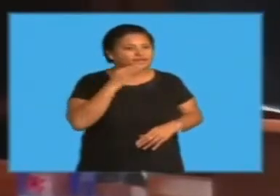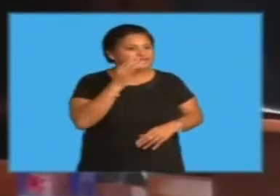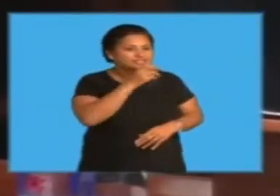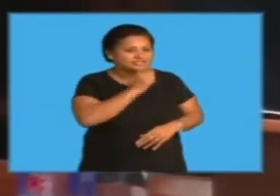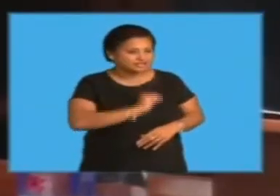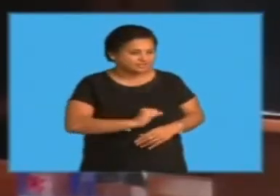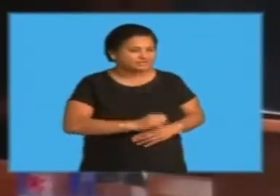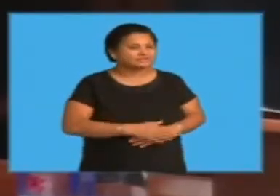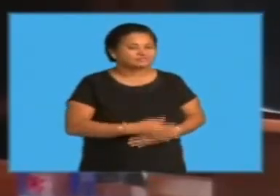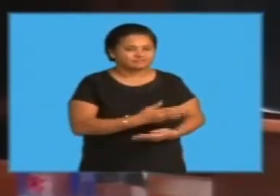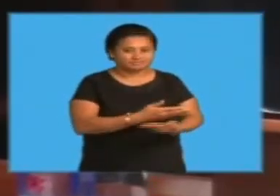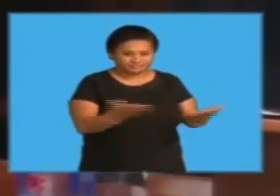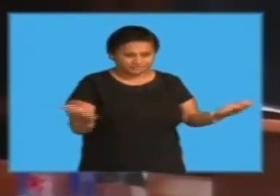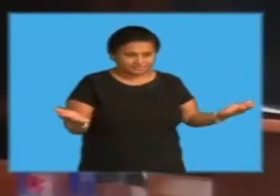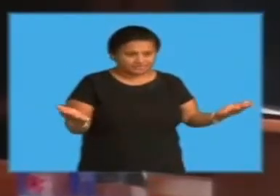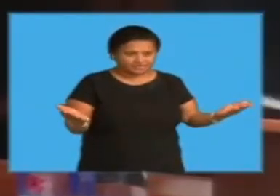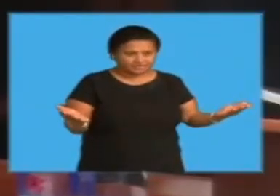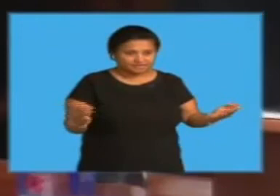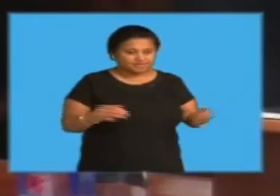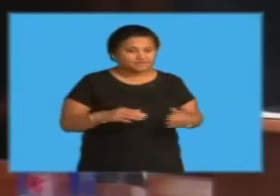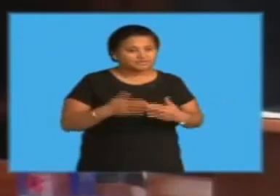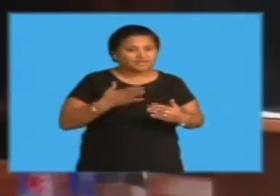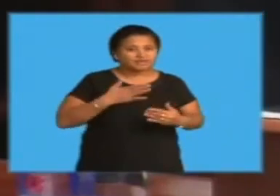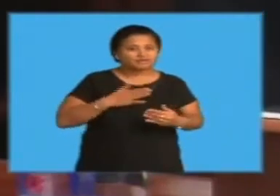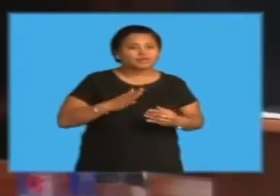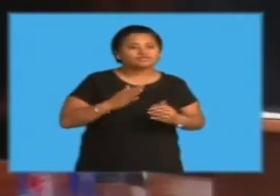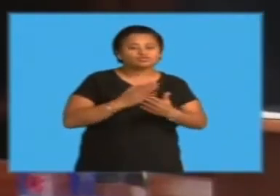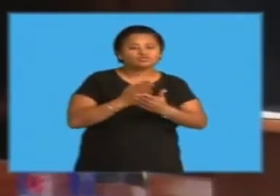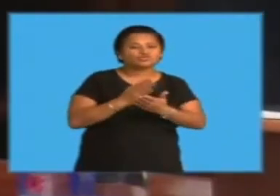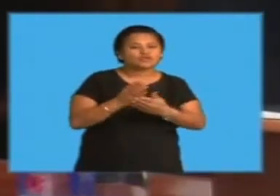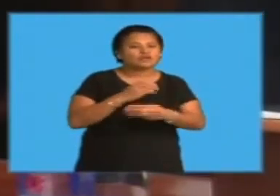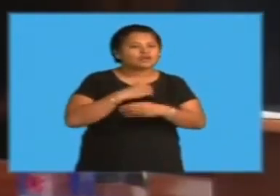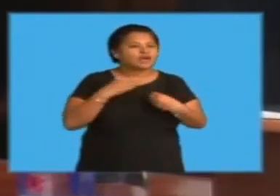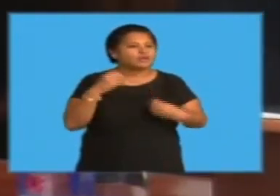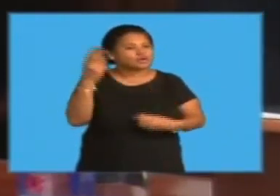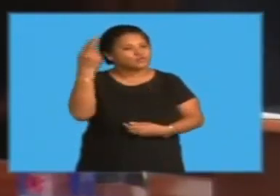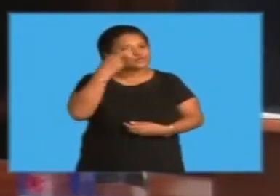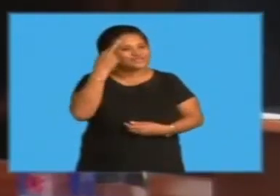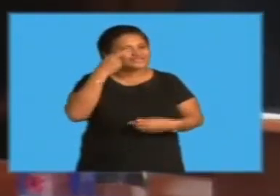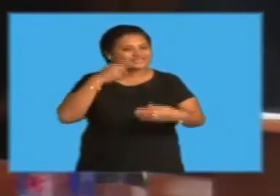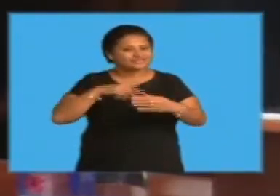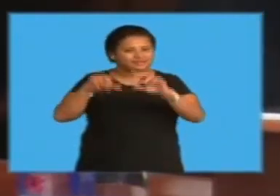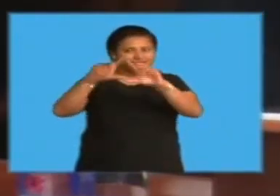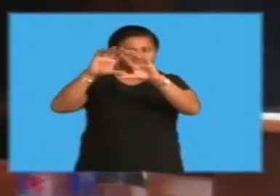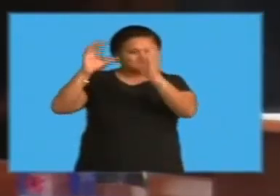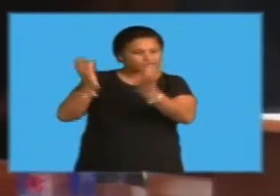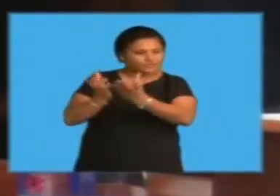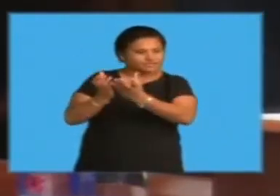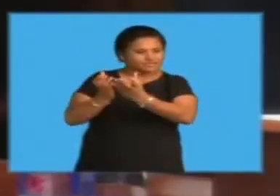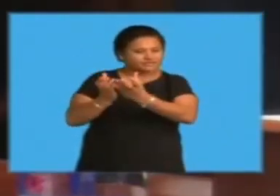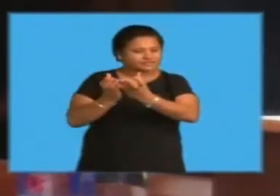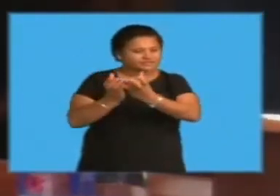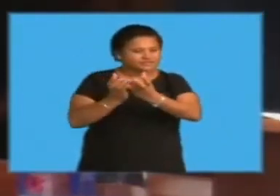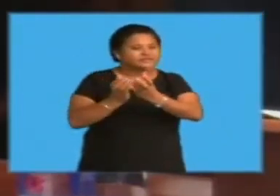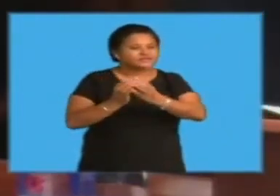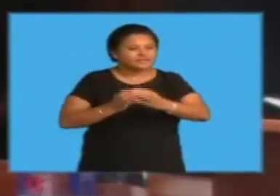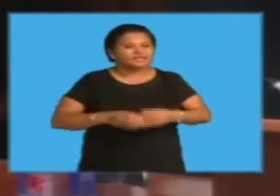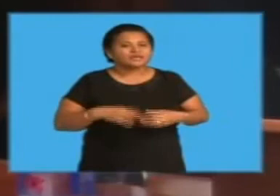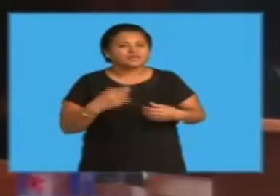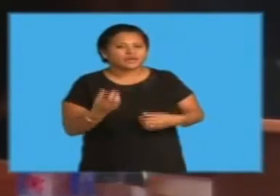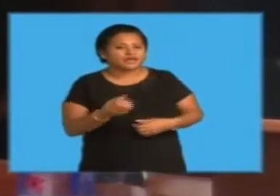It is no cause for joy that others in the world share our risks. We view the misfortunes of others around the world with empathy and